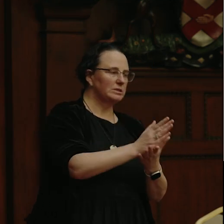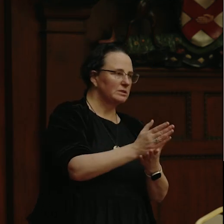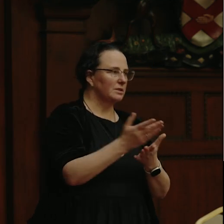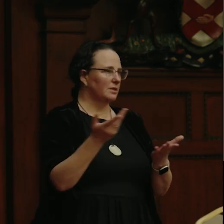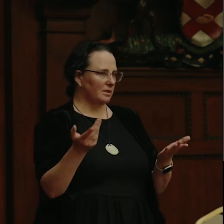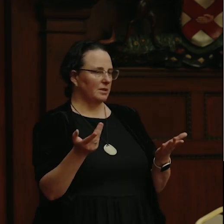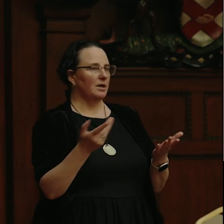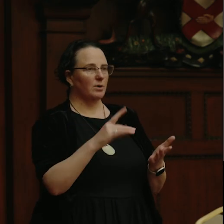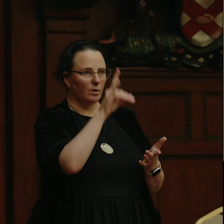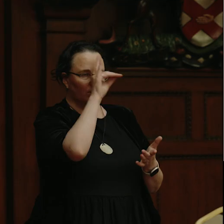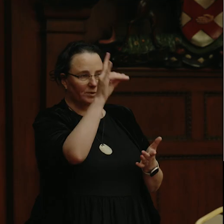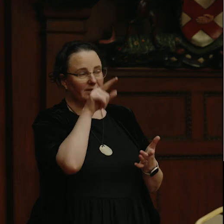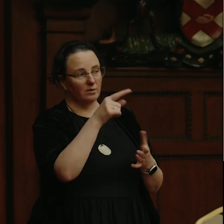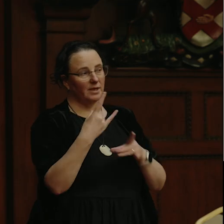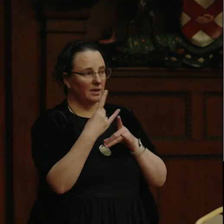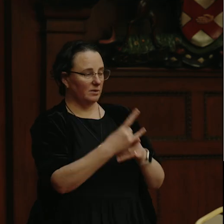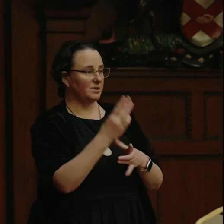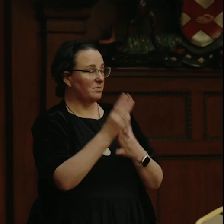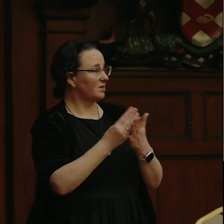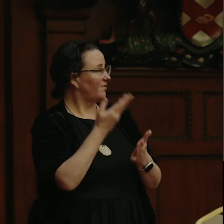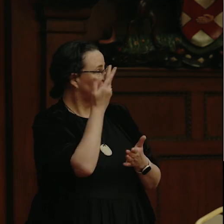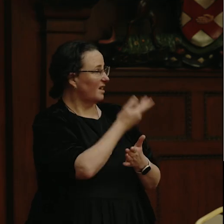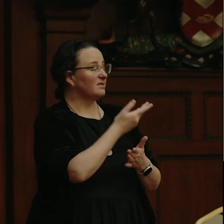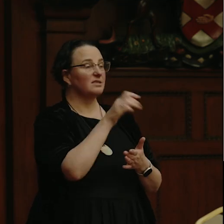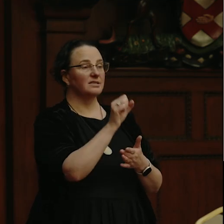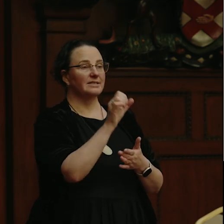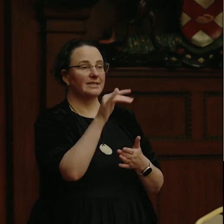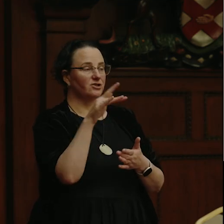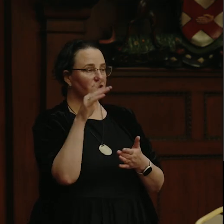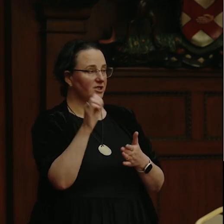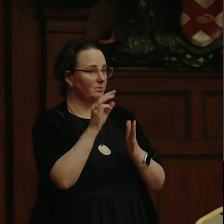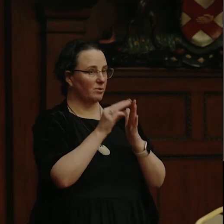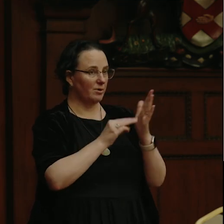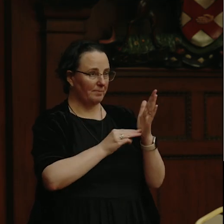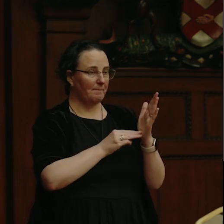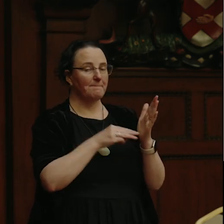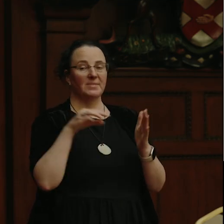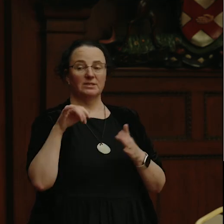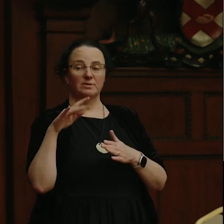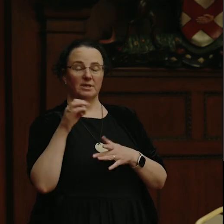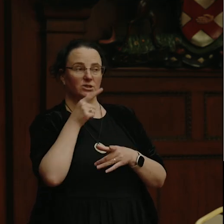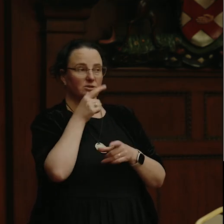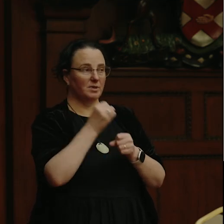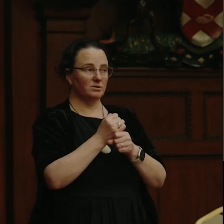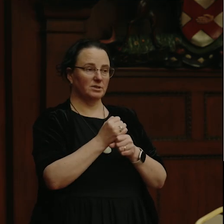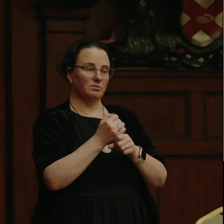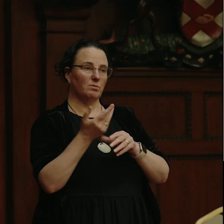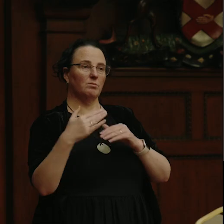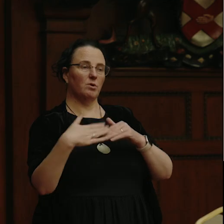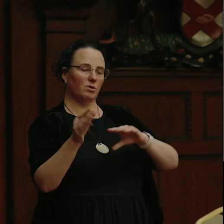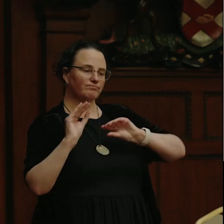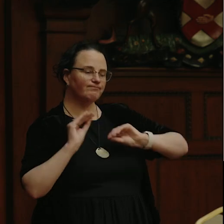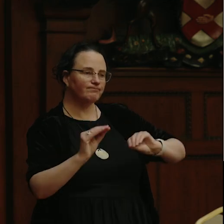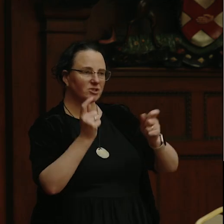of the SYNERG-IE programme. So we're going to be looking at, as Michelle said earlier, the education and educational